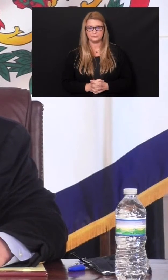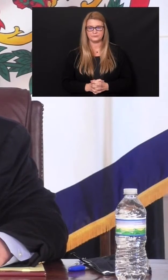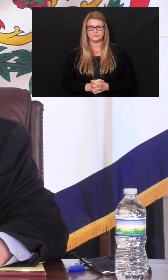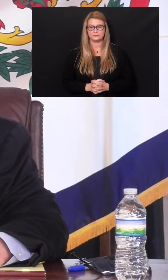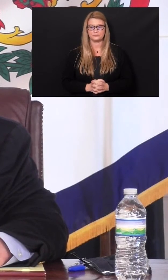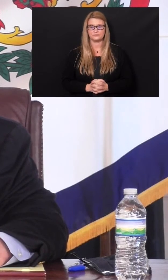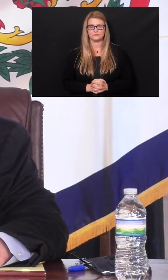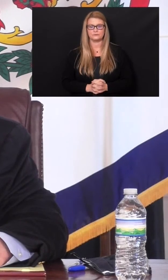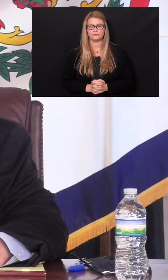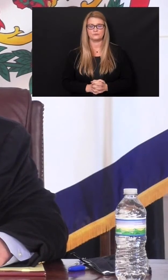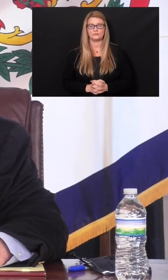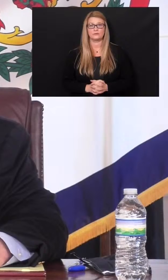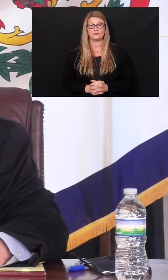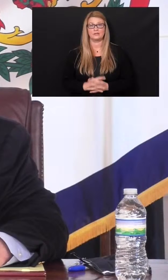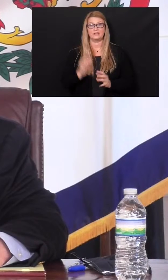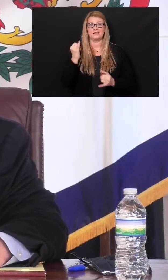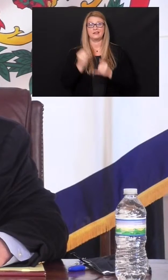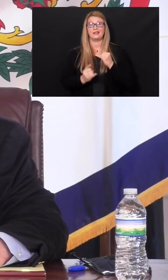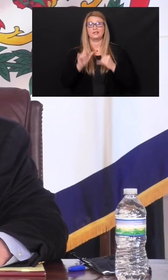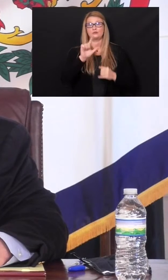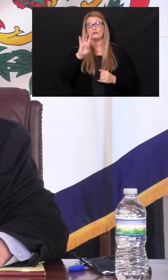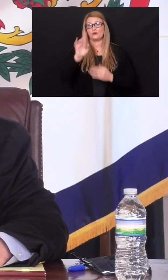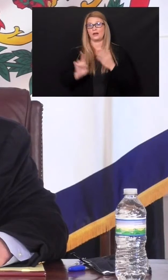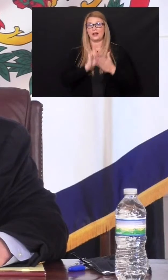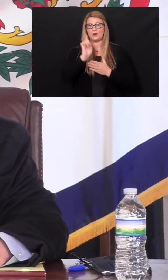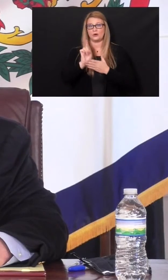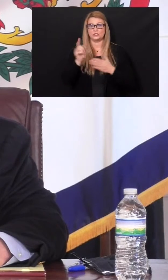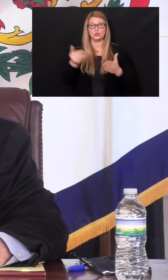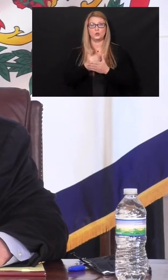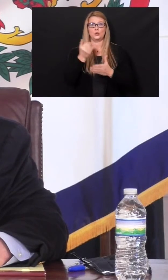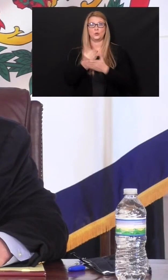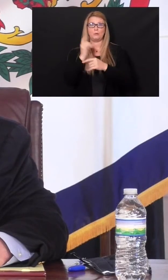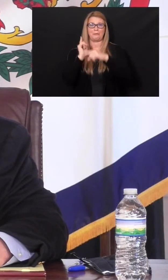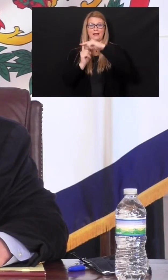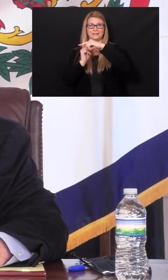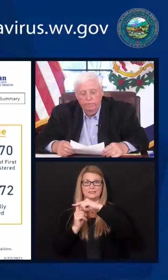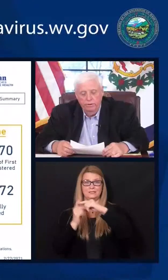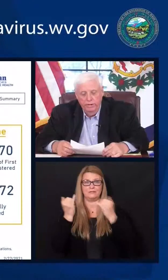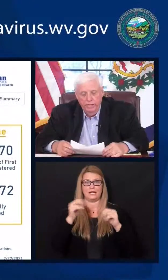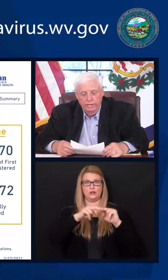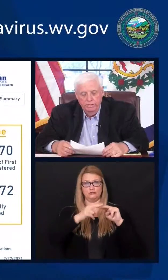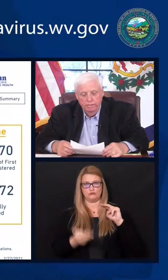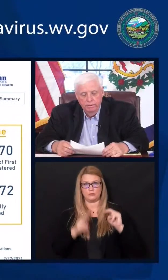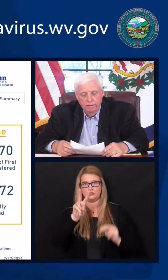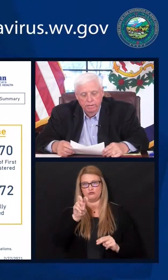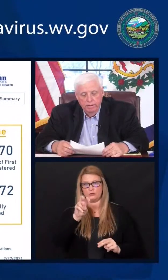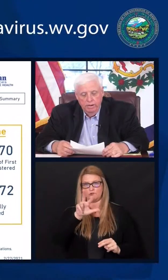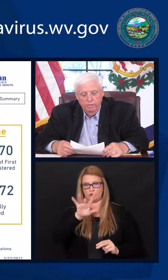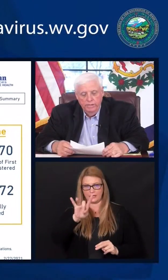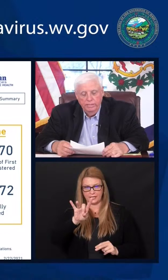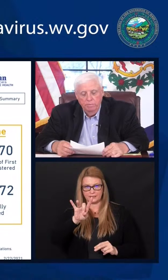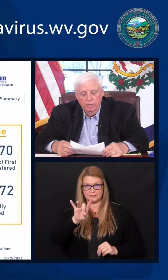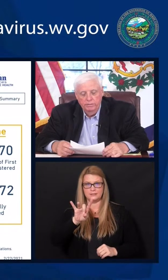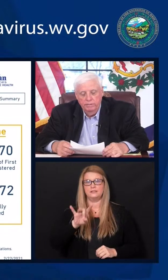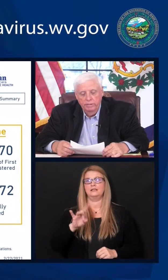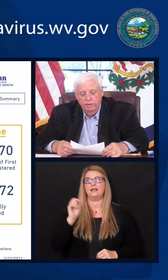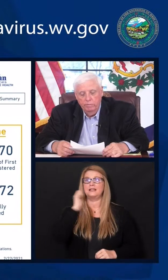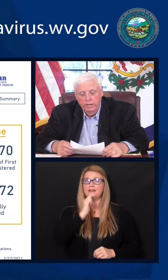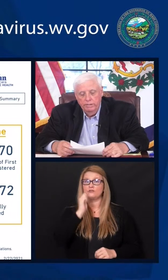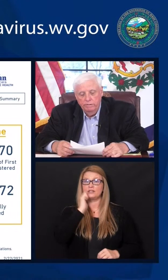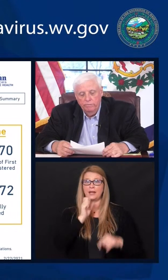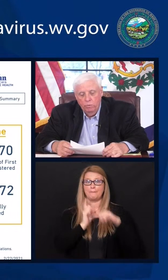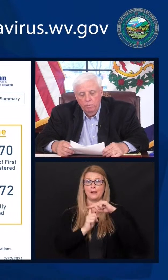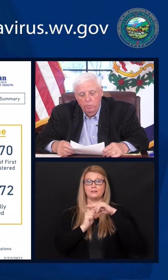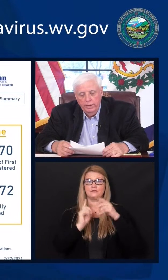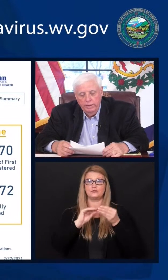In the last 24 hours, our new positive cases have dropped to 238. Our daily positivity